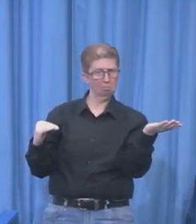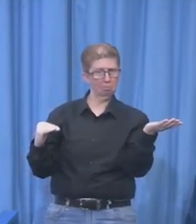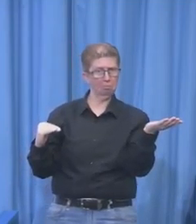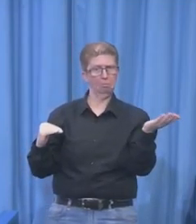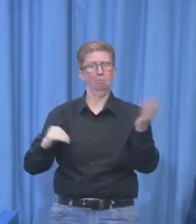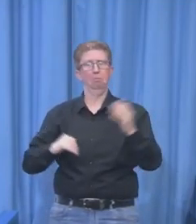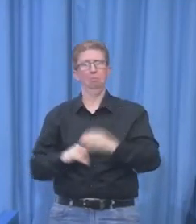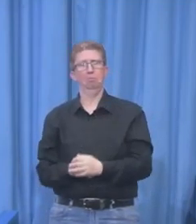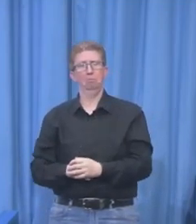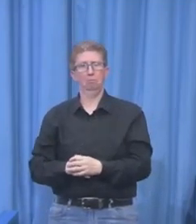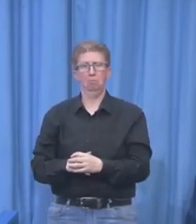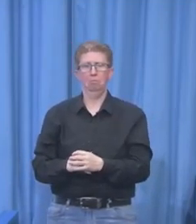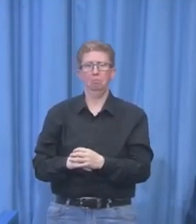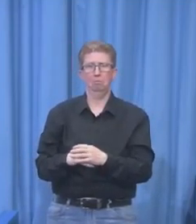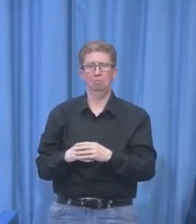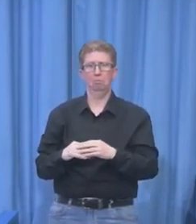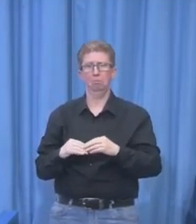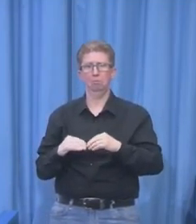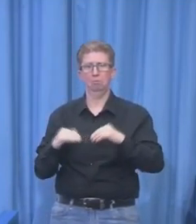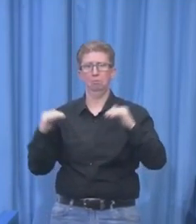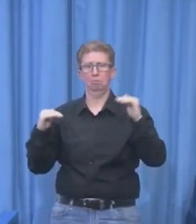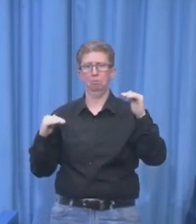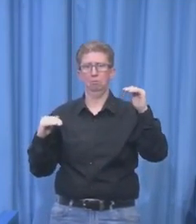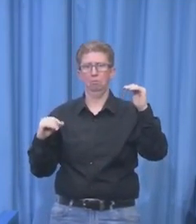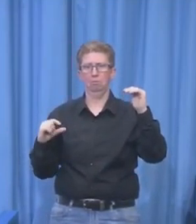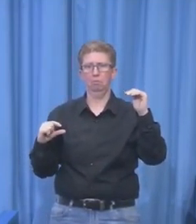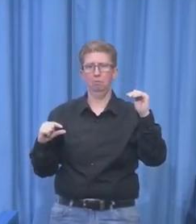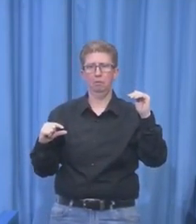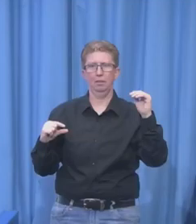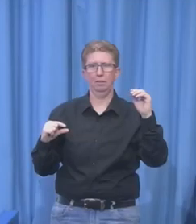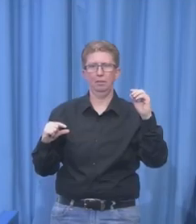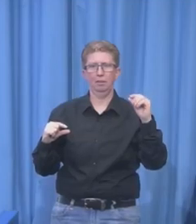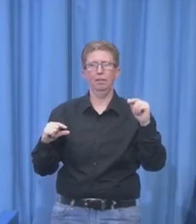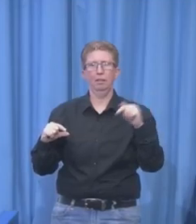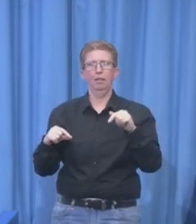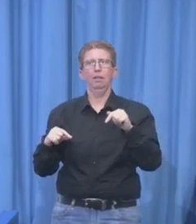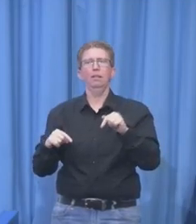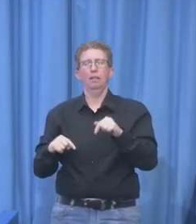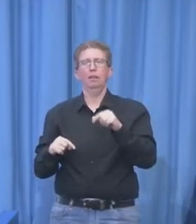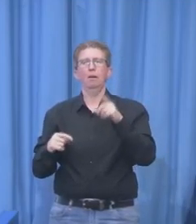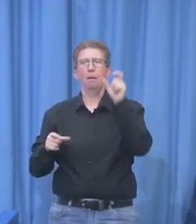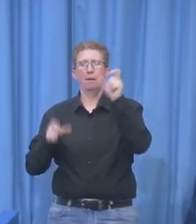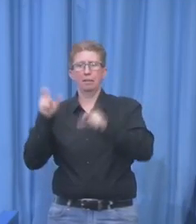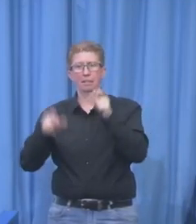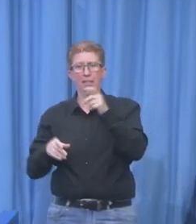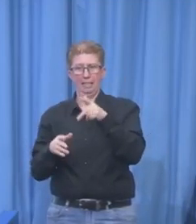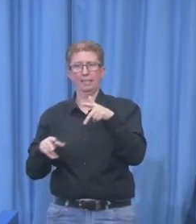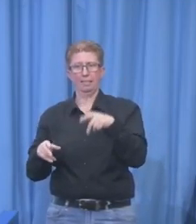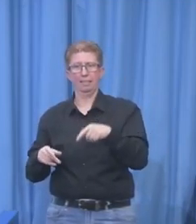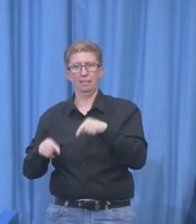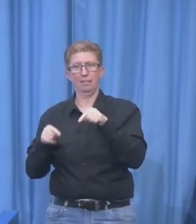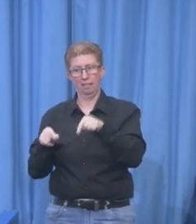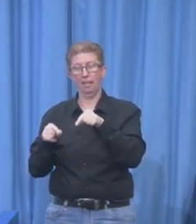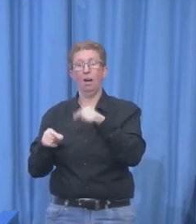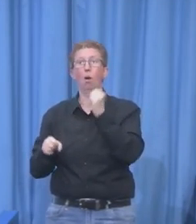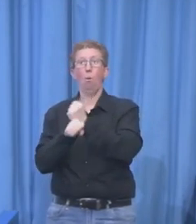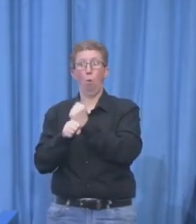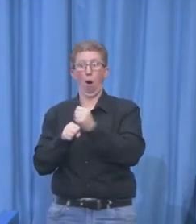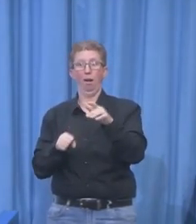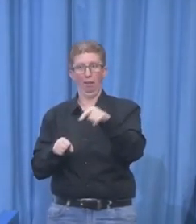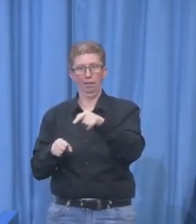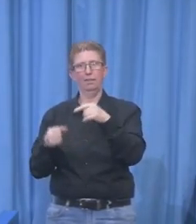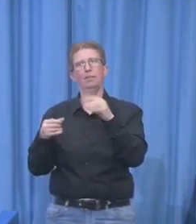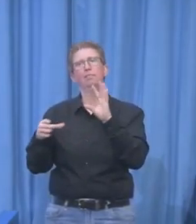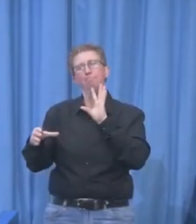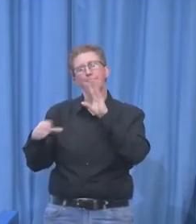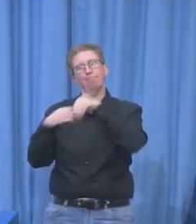We understand that this is a very crucial issue, and we have to understand, we have to be very innovative and to think about